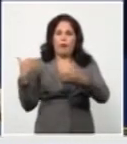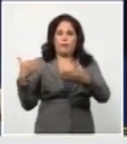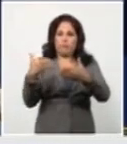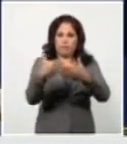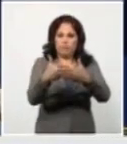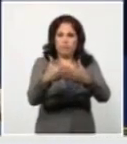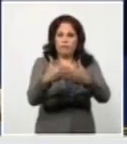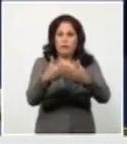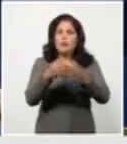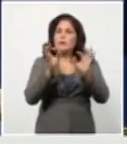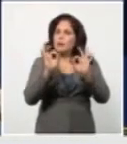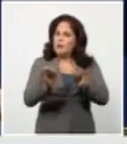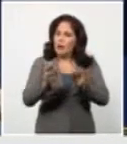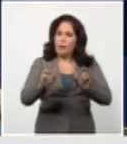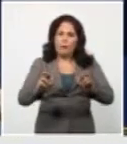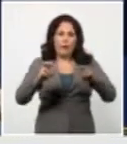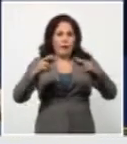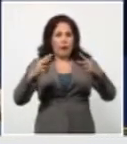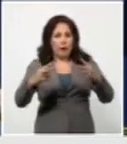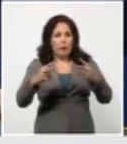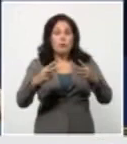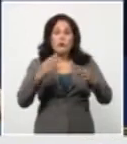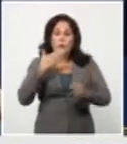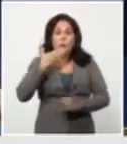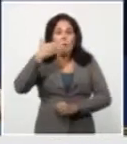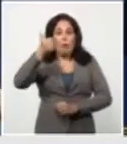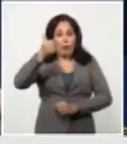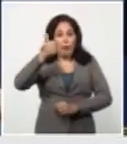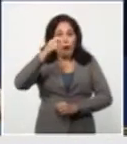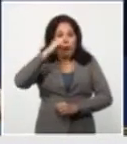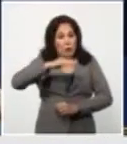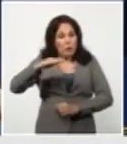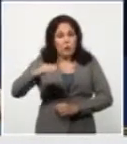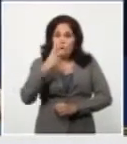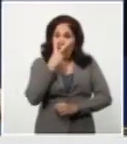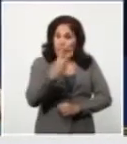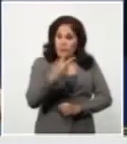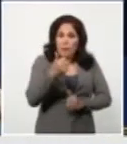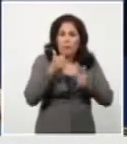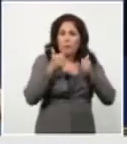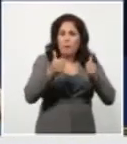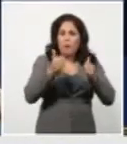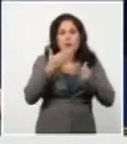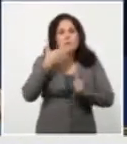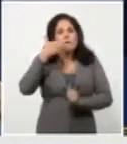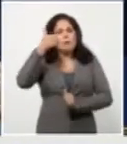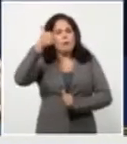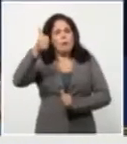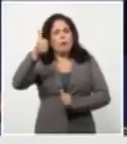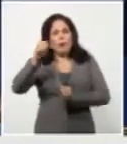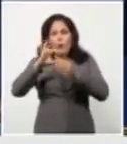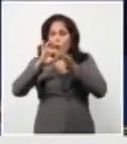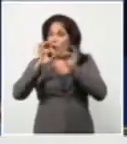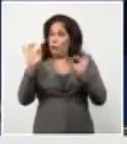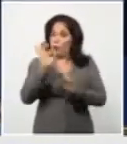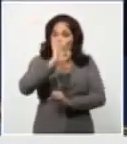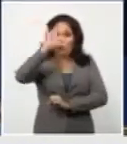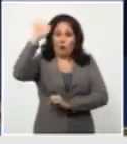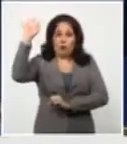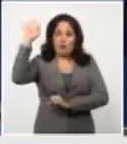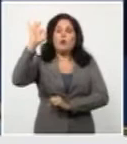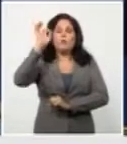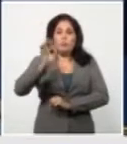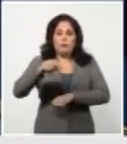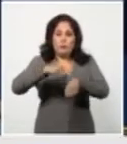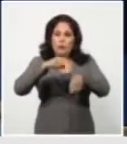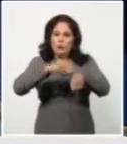243 children have been diagnosed with the disease, all of them with a